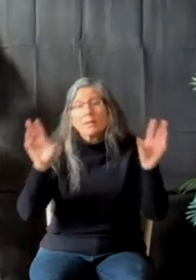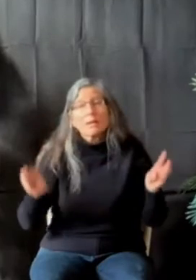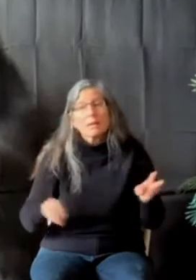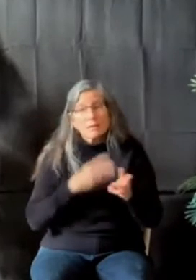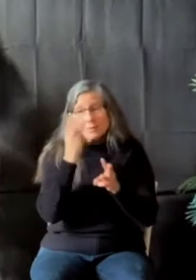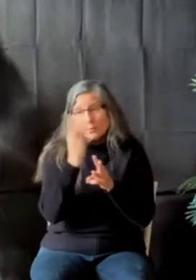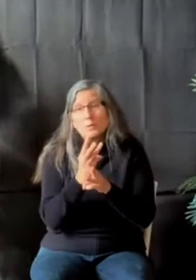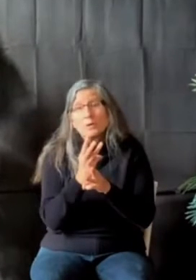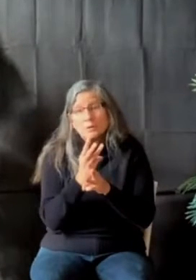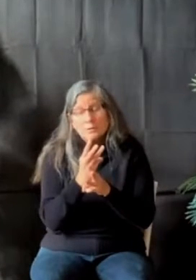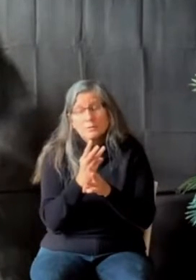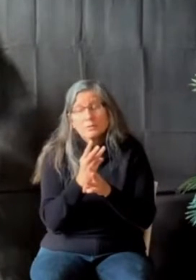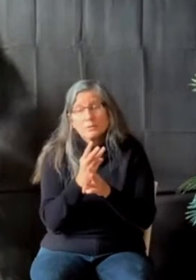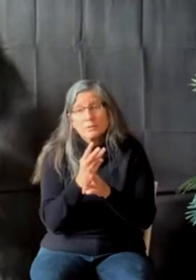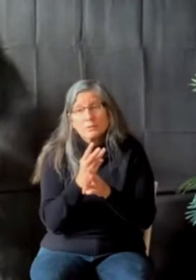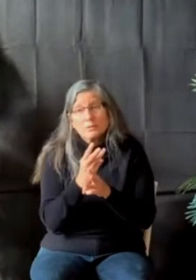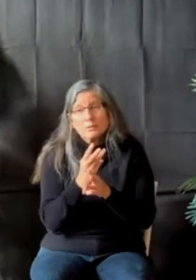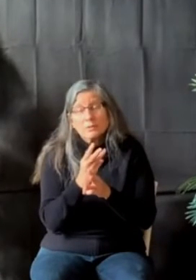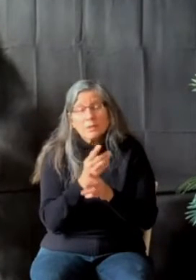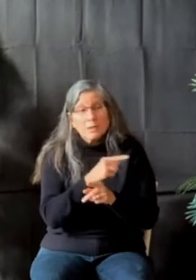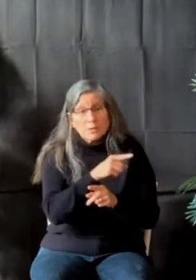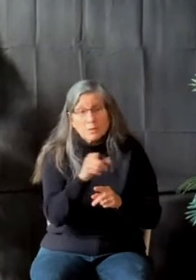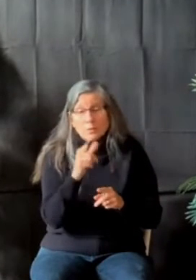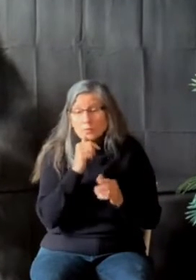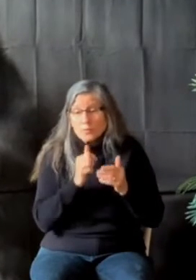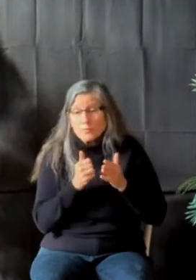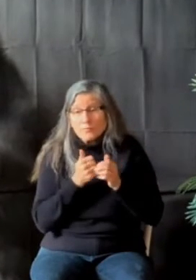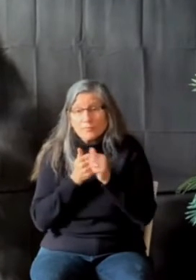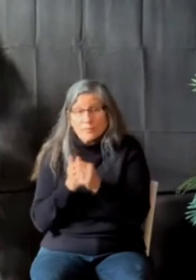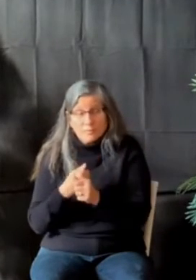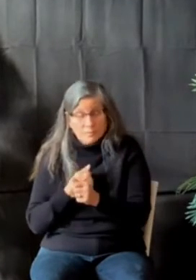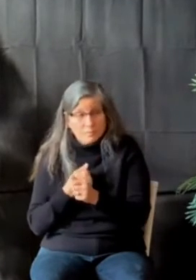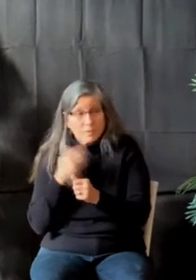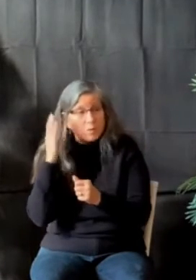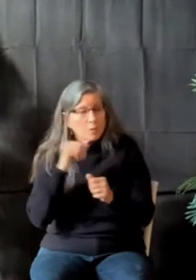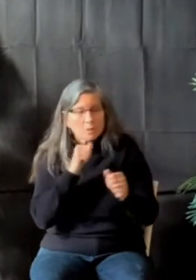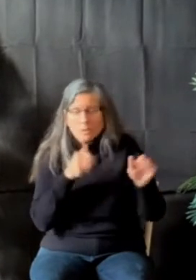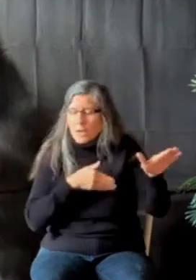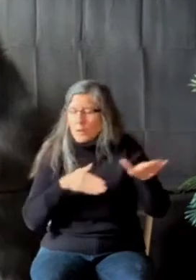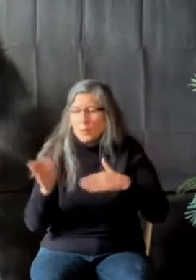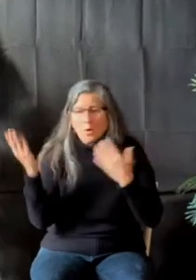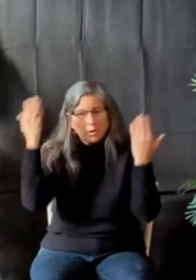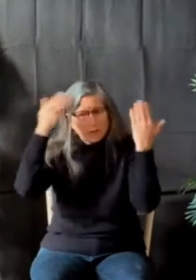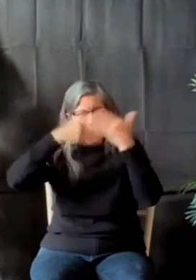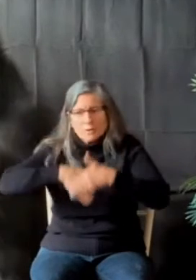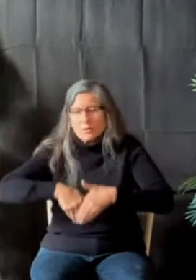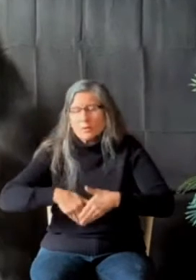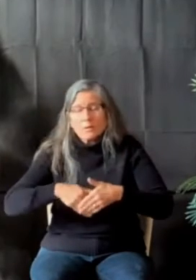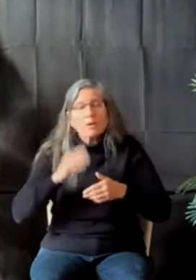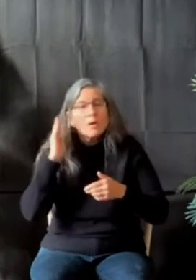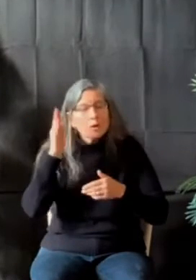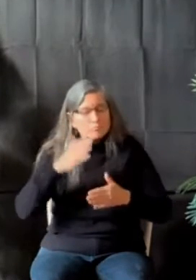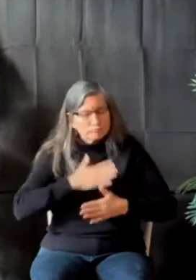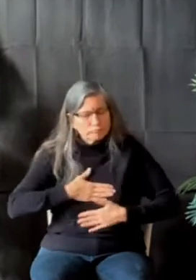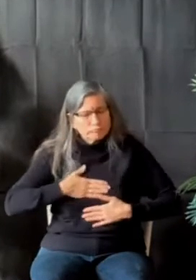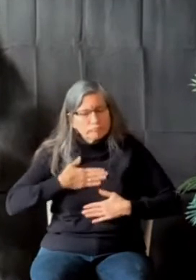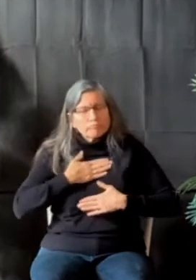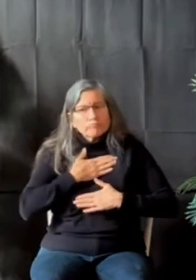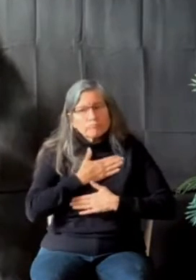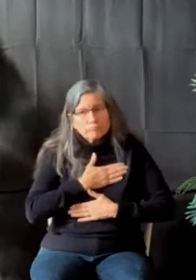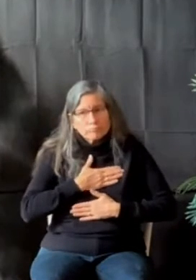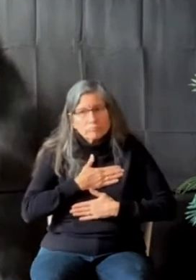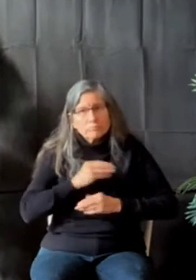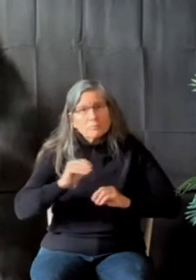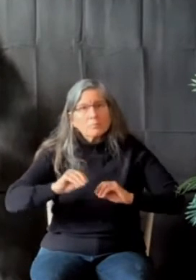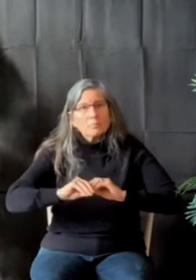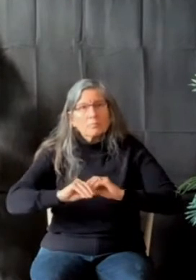world, and he who follows me will not walk in darkness. He will enjoy